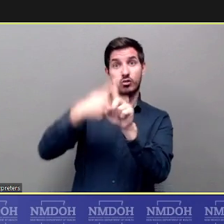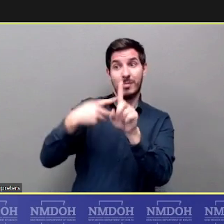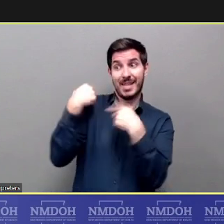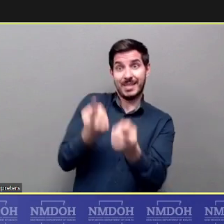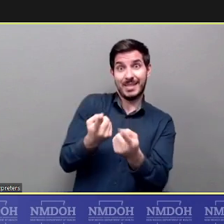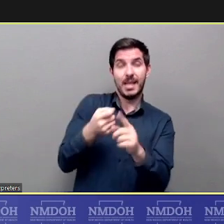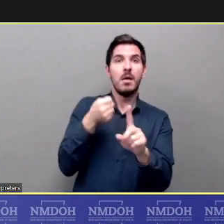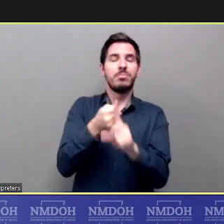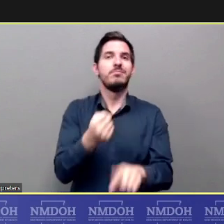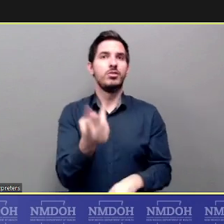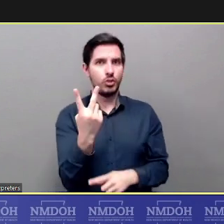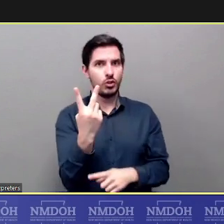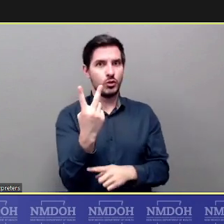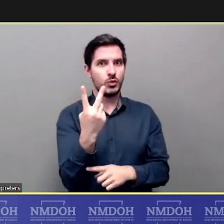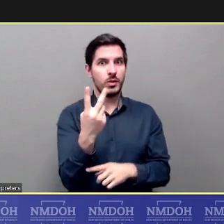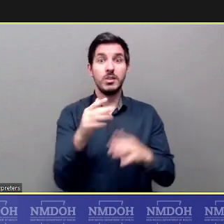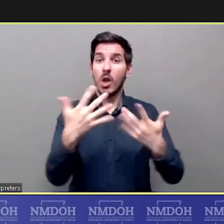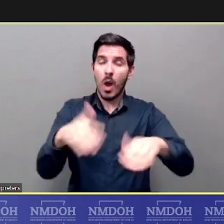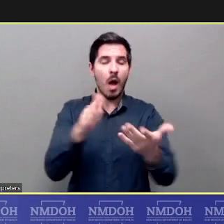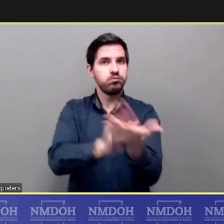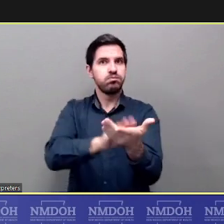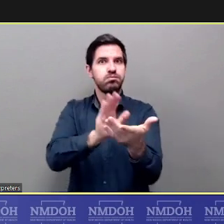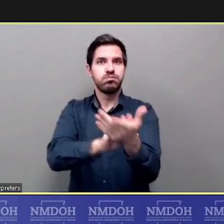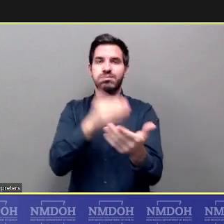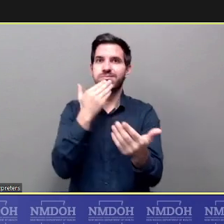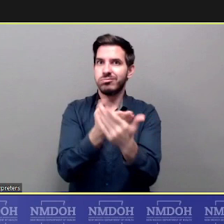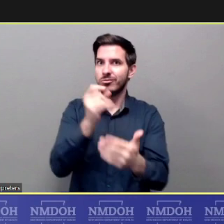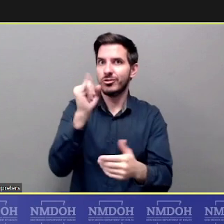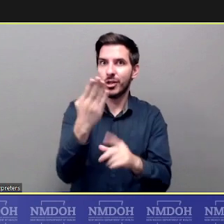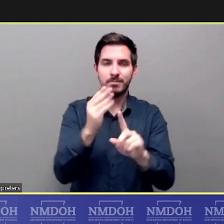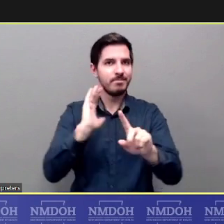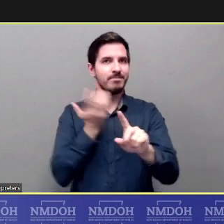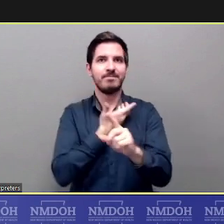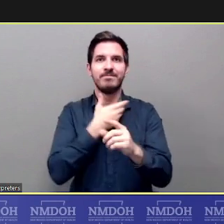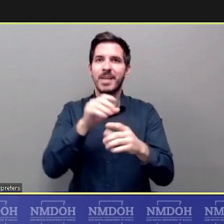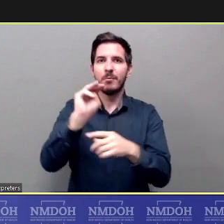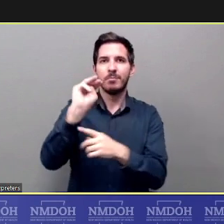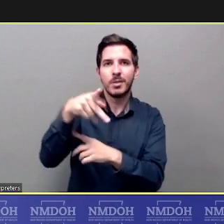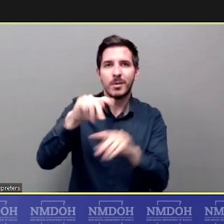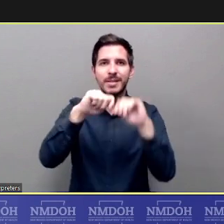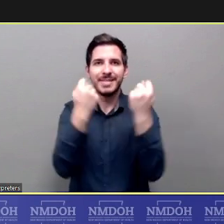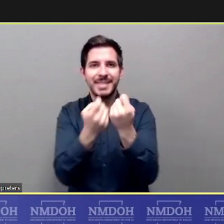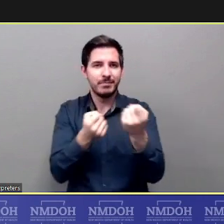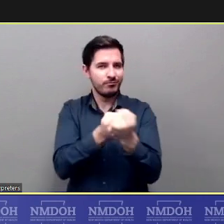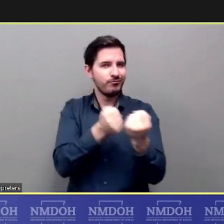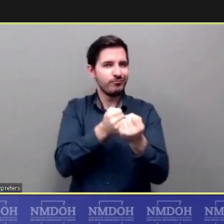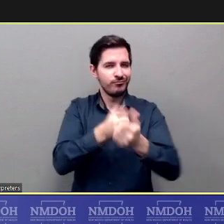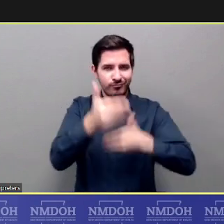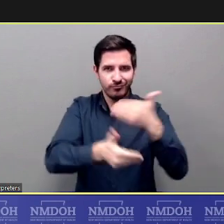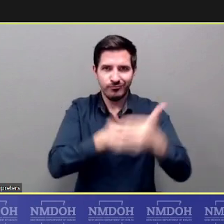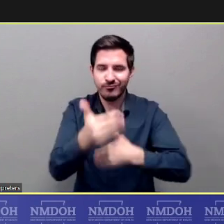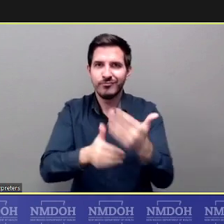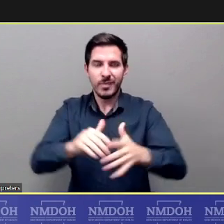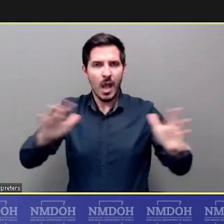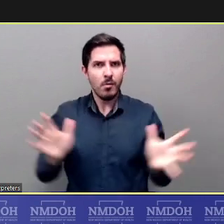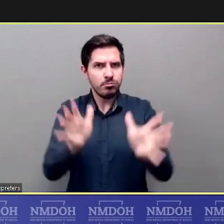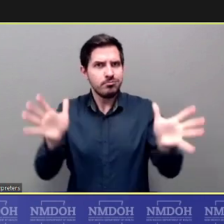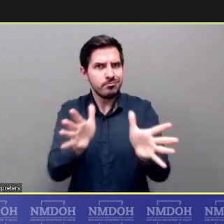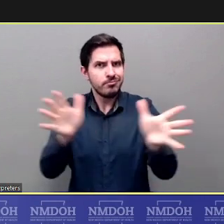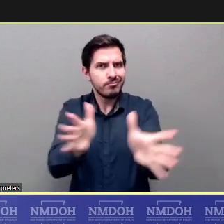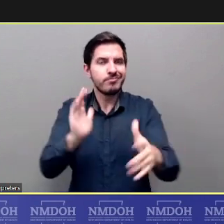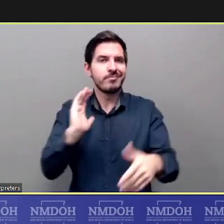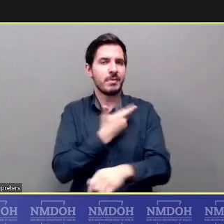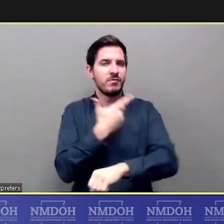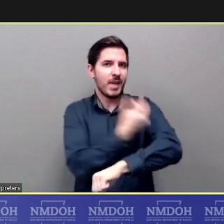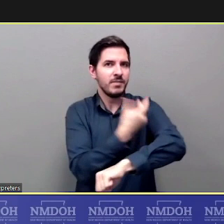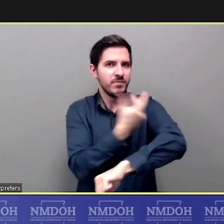Kudos to our whole monkeypox vaccine team that have been vaccinating throughout the state and really decreasing the number of